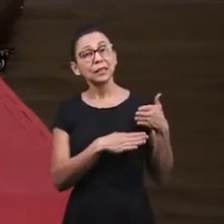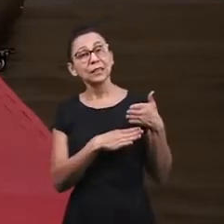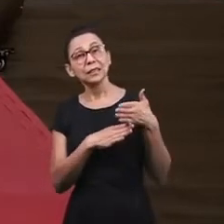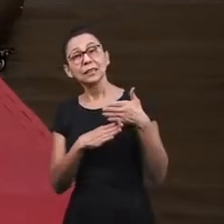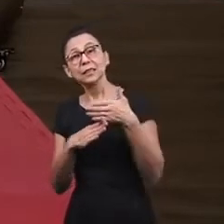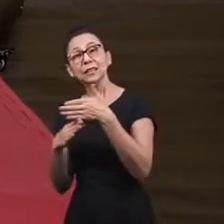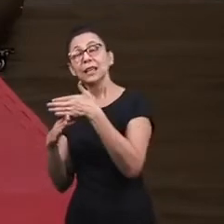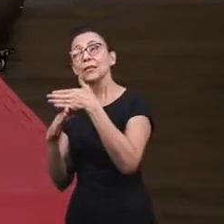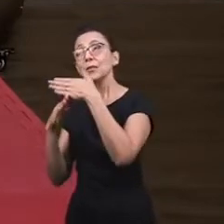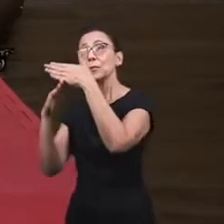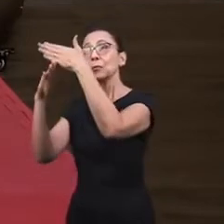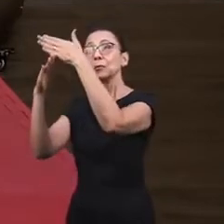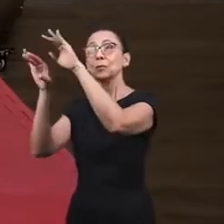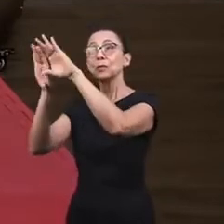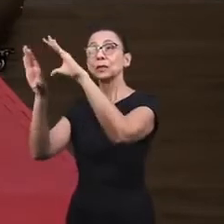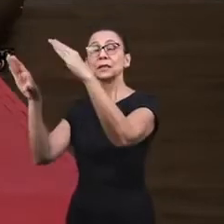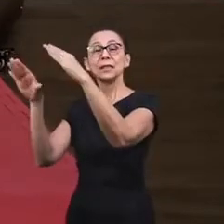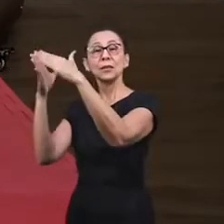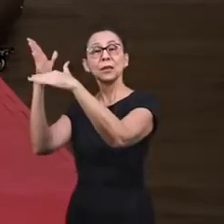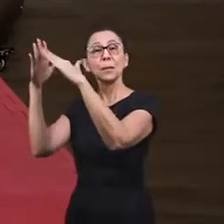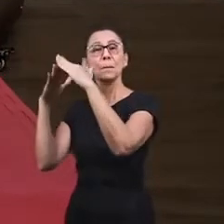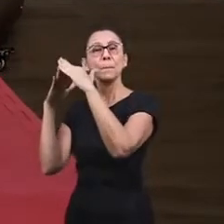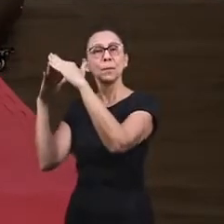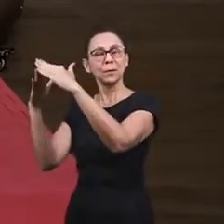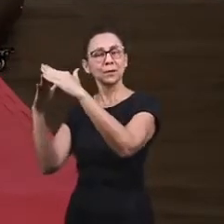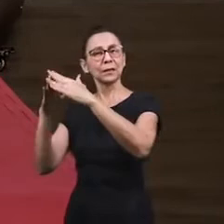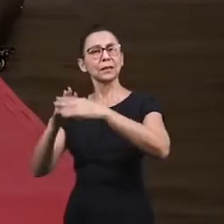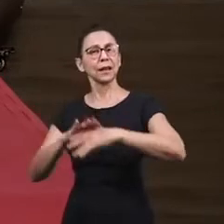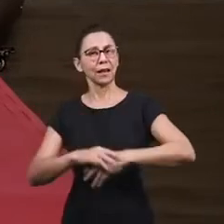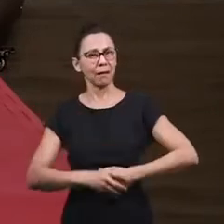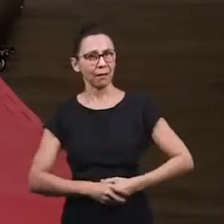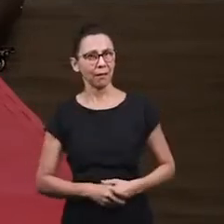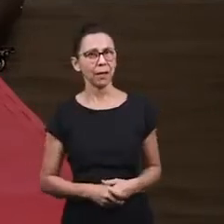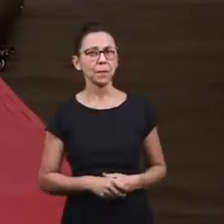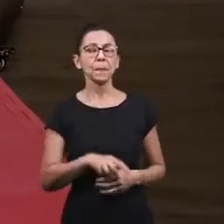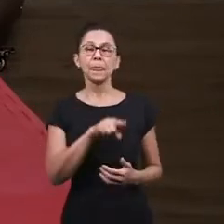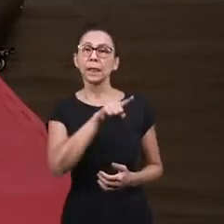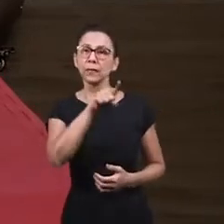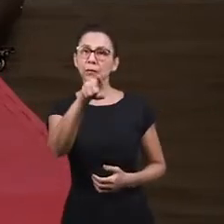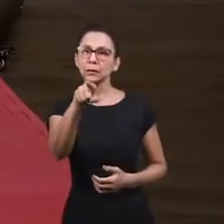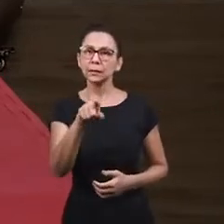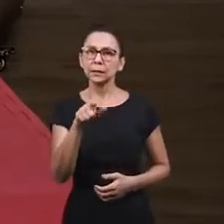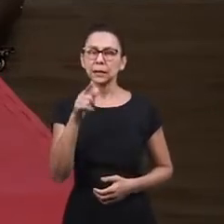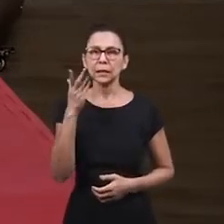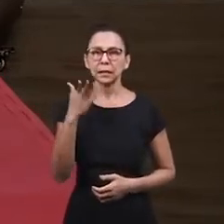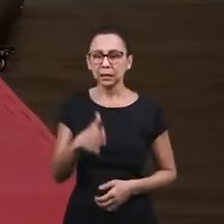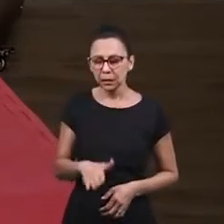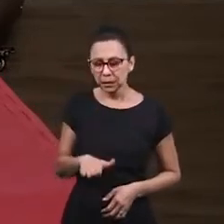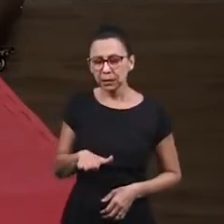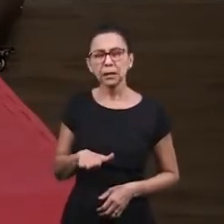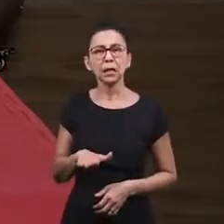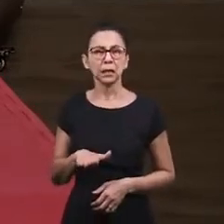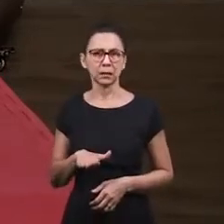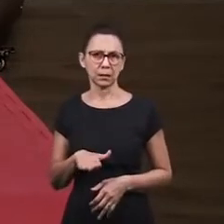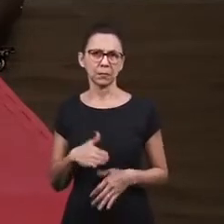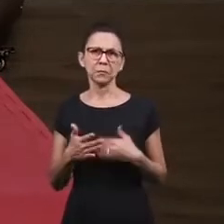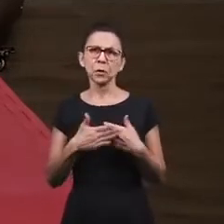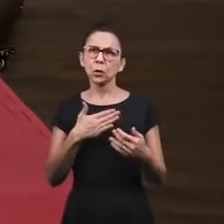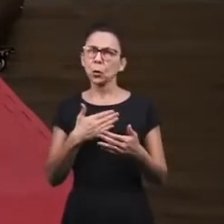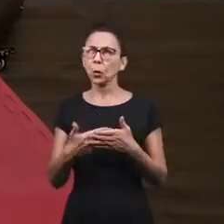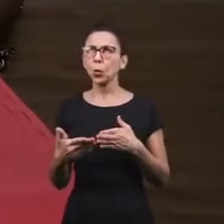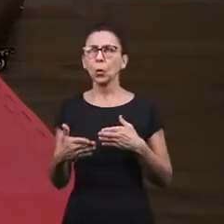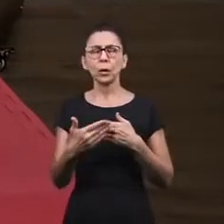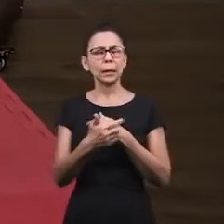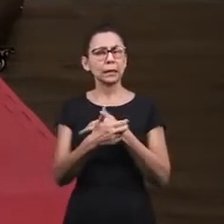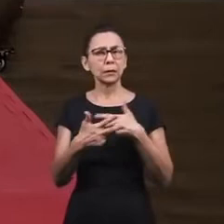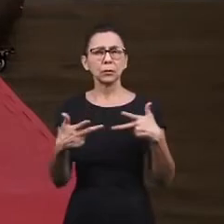live with him. And you, children, when you have a necessity, a need, you can